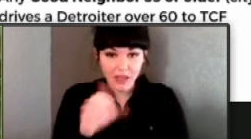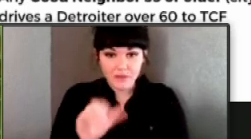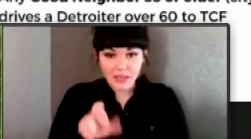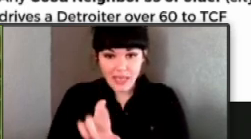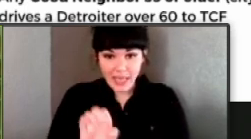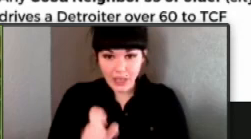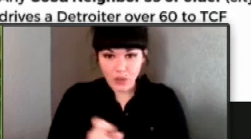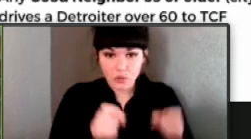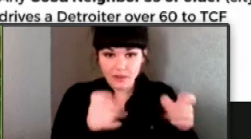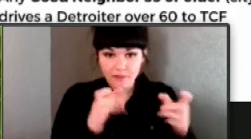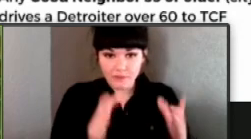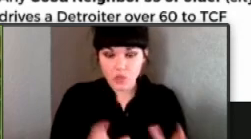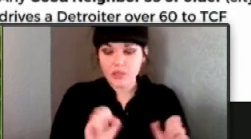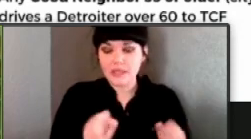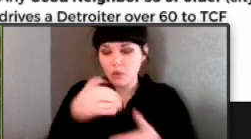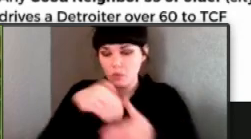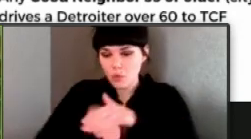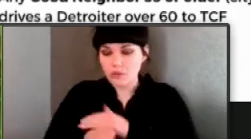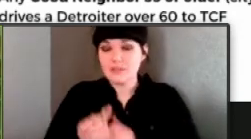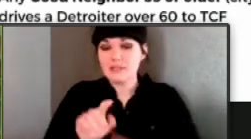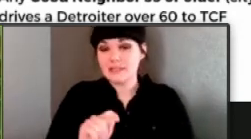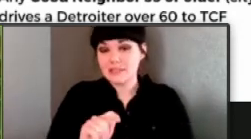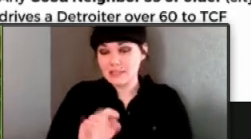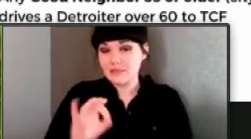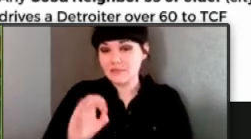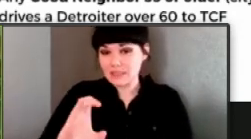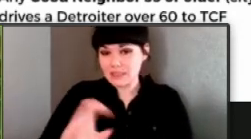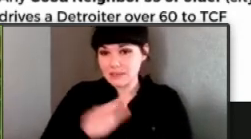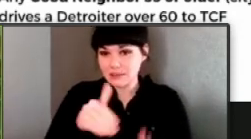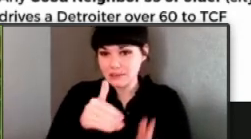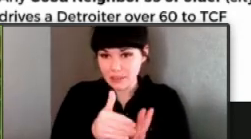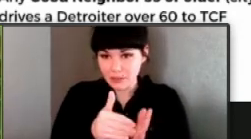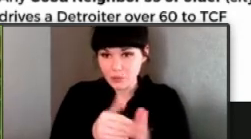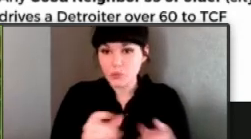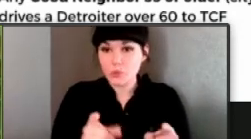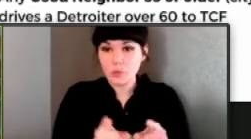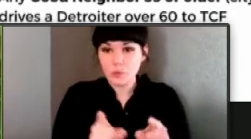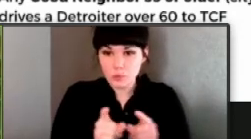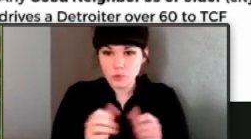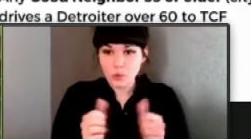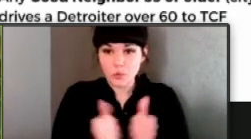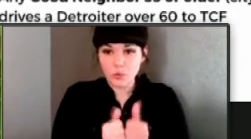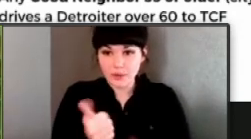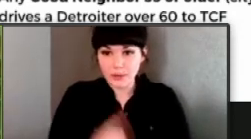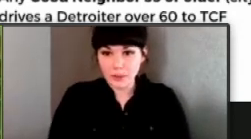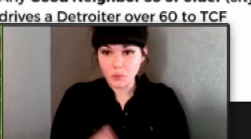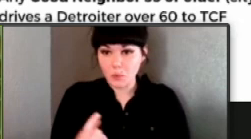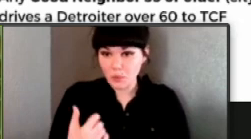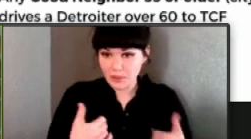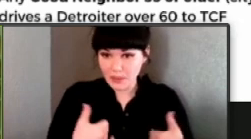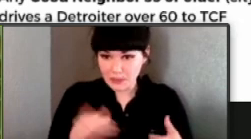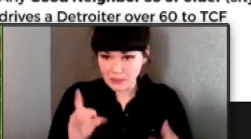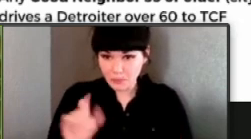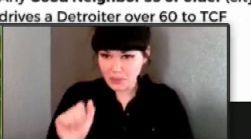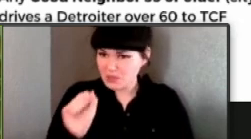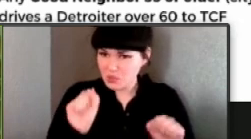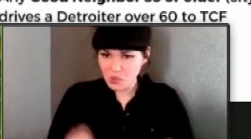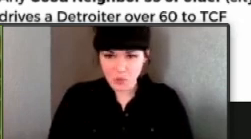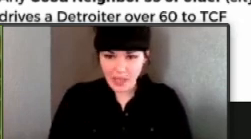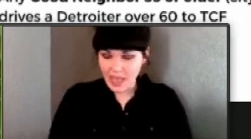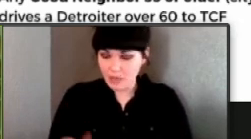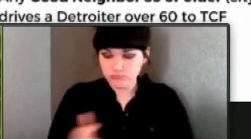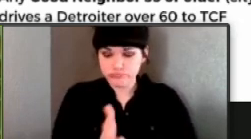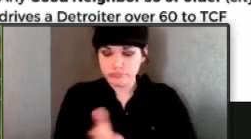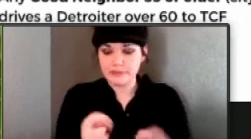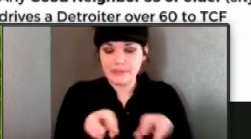18 plus who has an intellectual or developmental disability, and you can get your vaccine right alongside them in the car. We also have